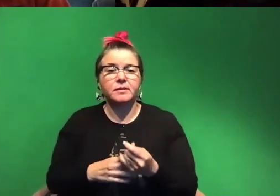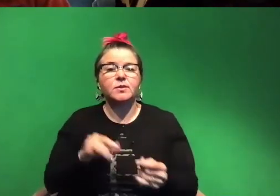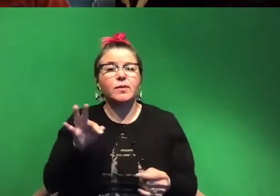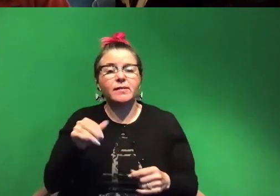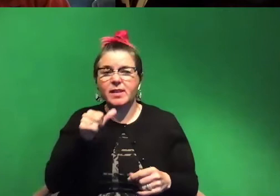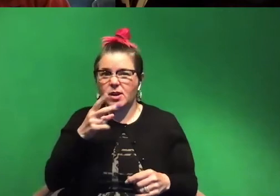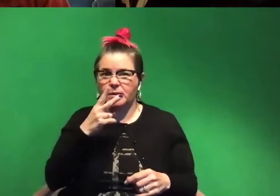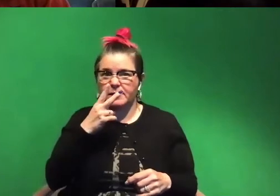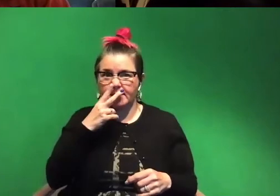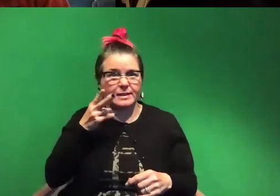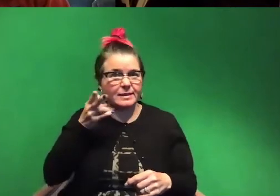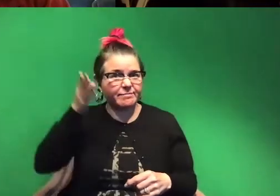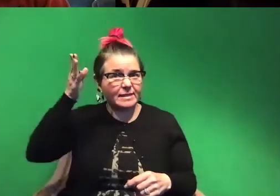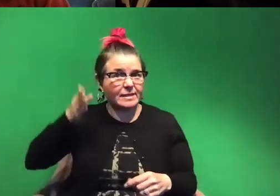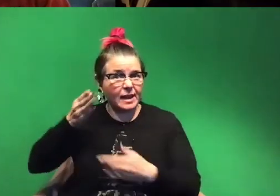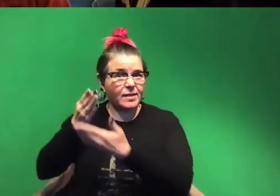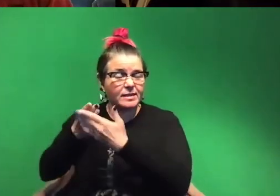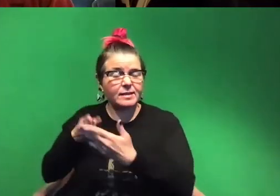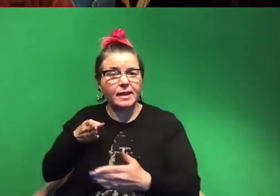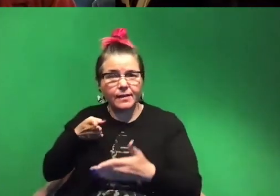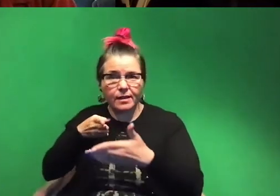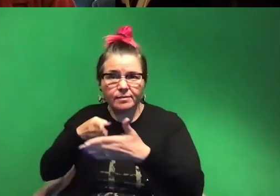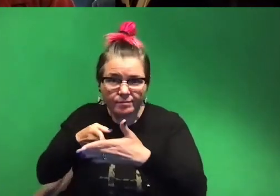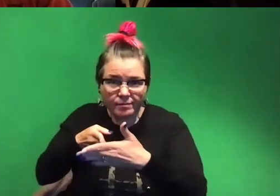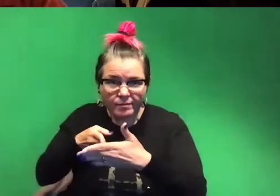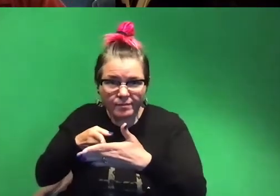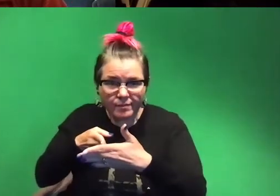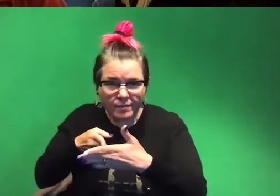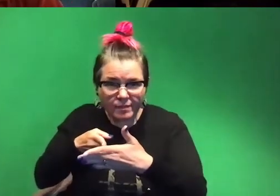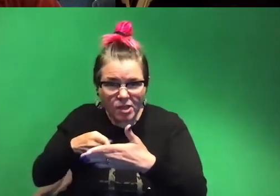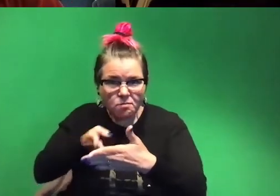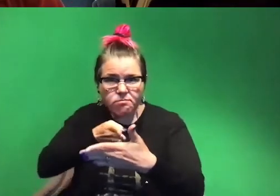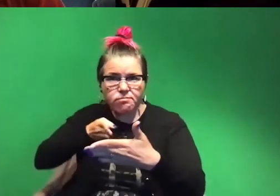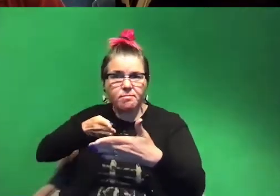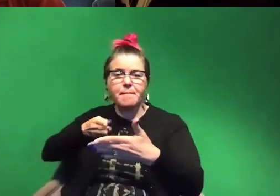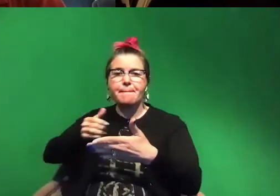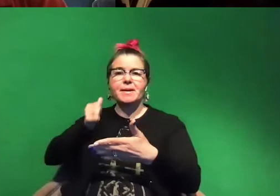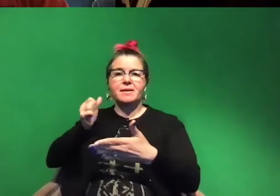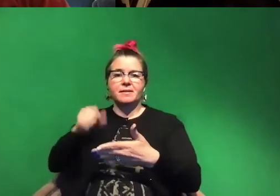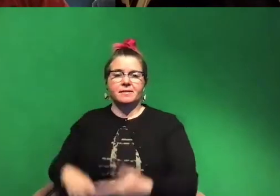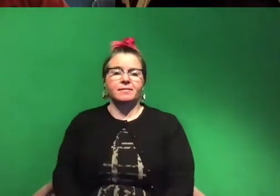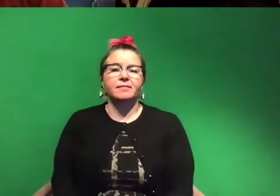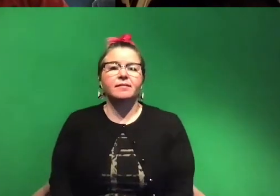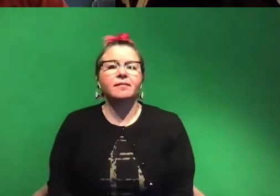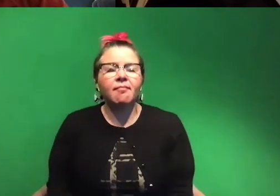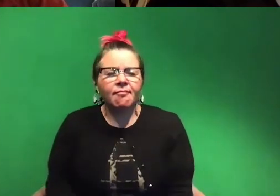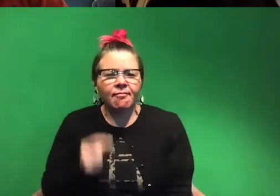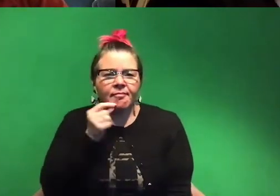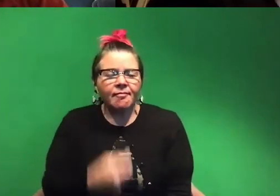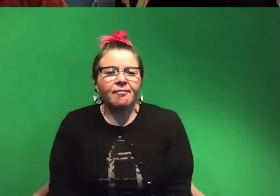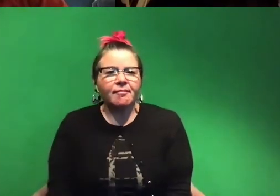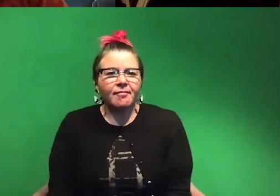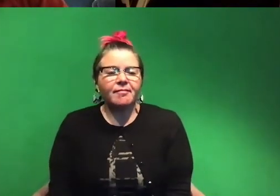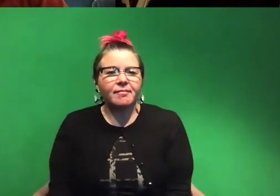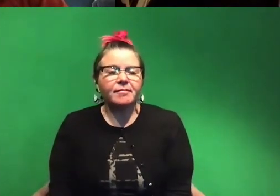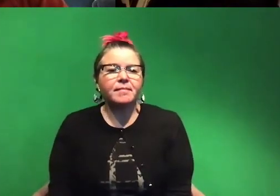side of the tank, for example, and swim up to it, they can bump into it and then actually swim backwards. Oh, cool. So Doug Fudge